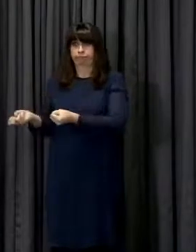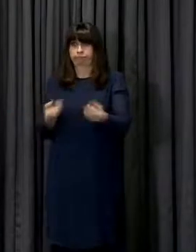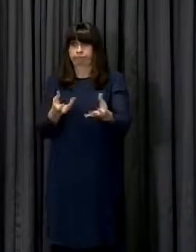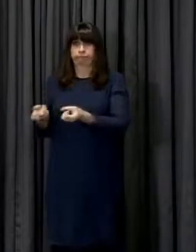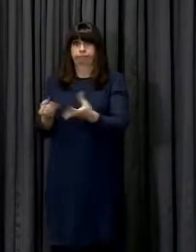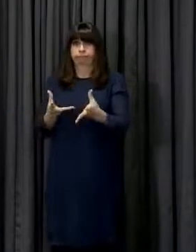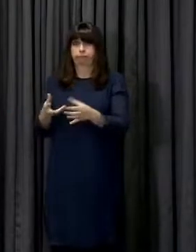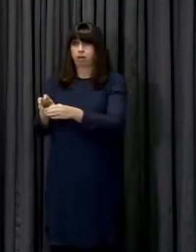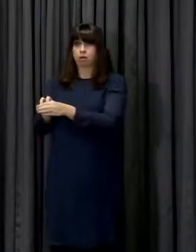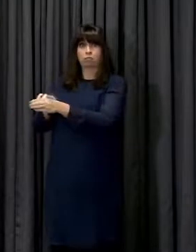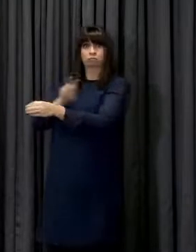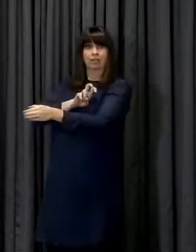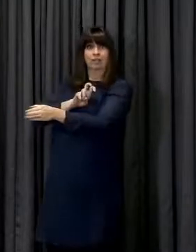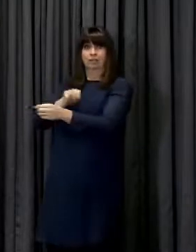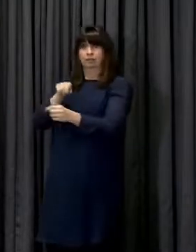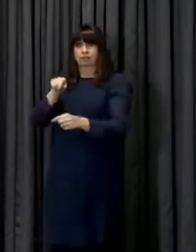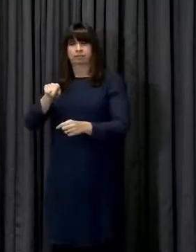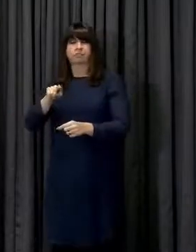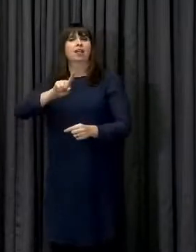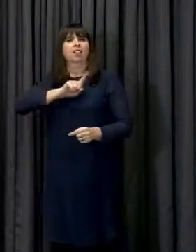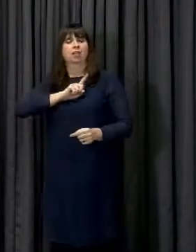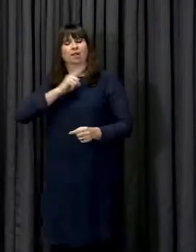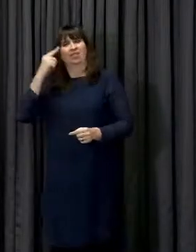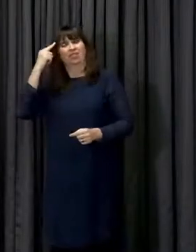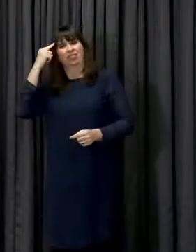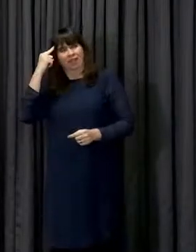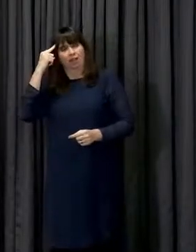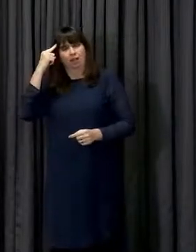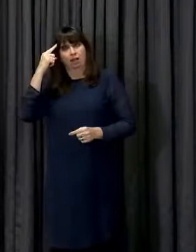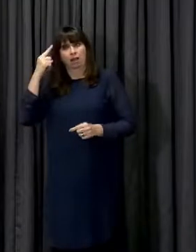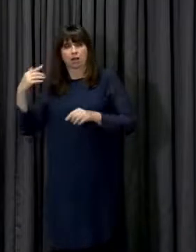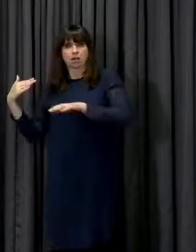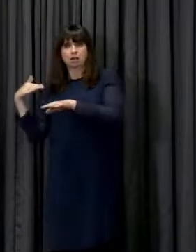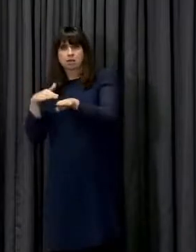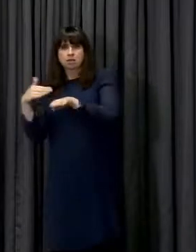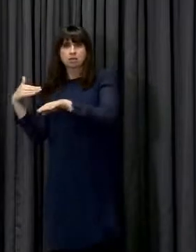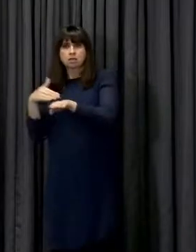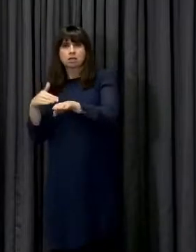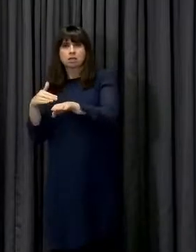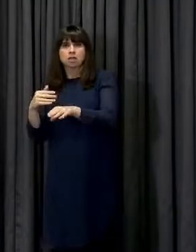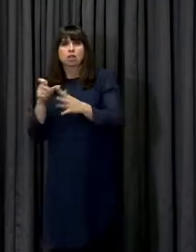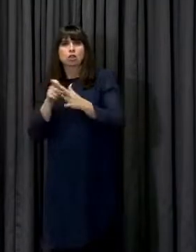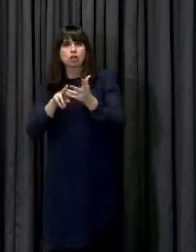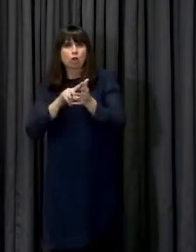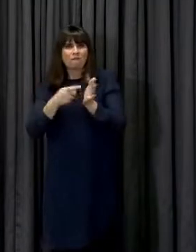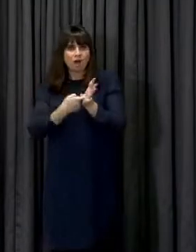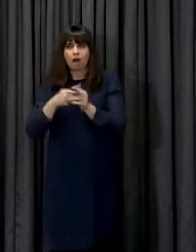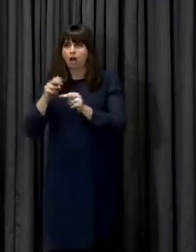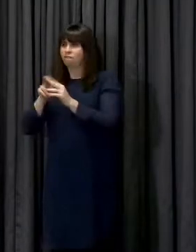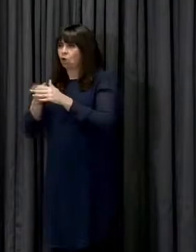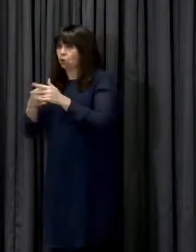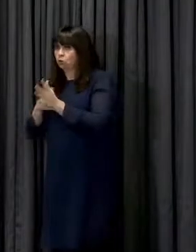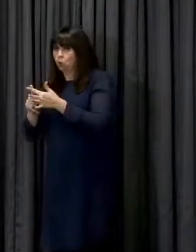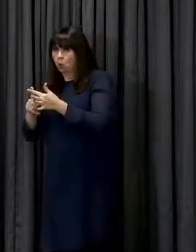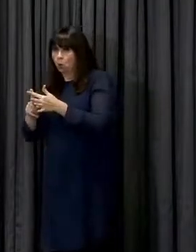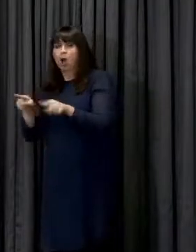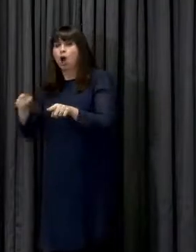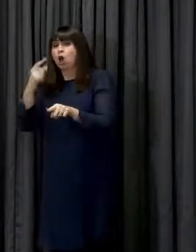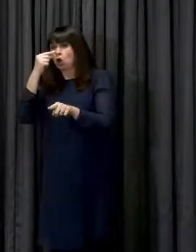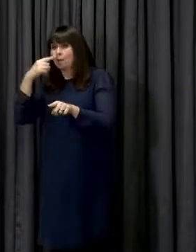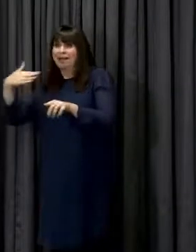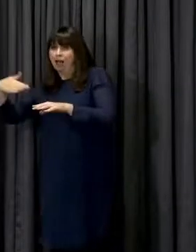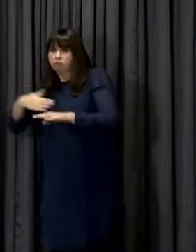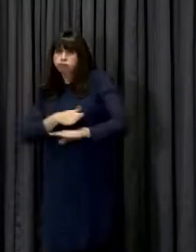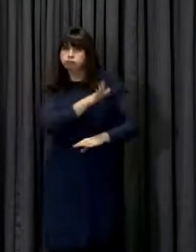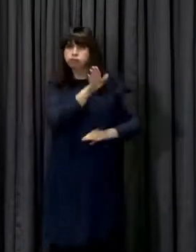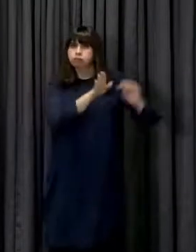themselves have looked at different ports of entry so they're not so reliant on Dover and Folkestone, and they've taken that into their own hands. You remember the